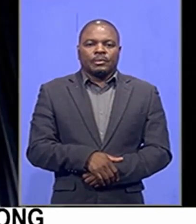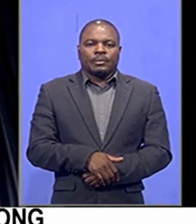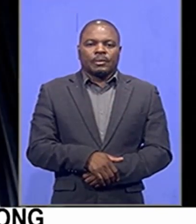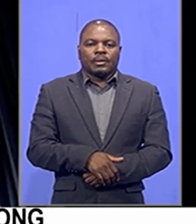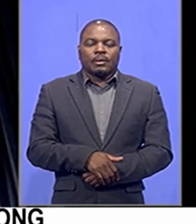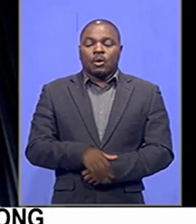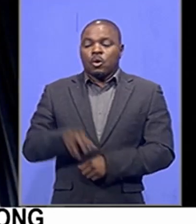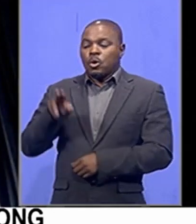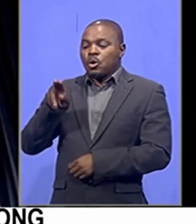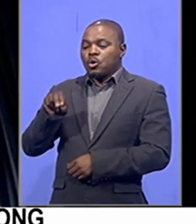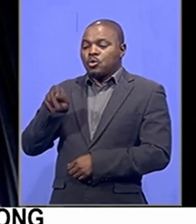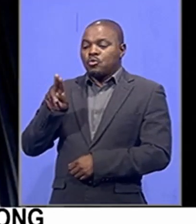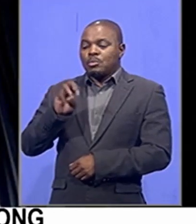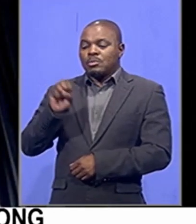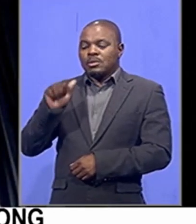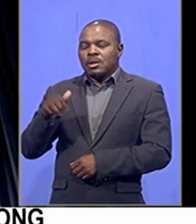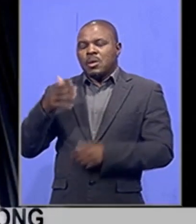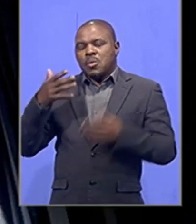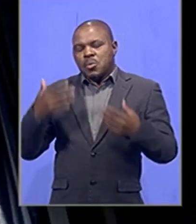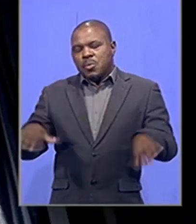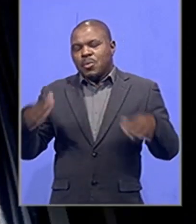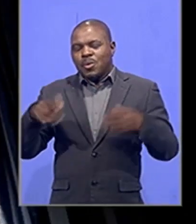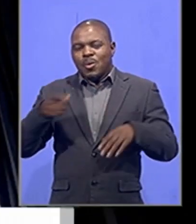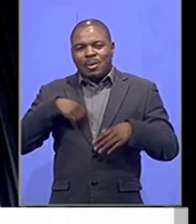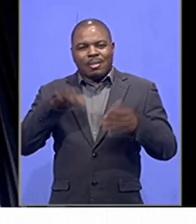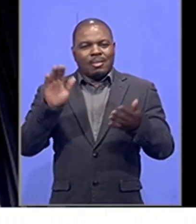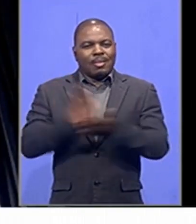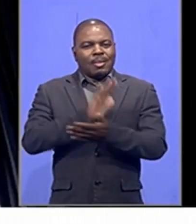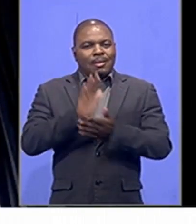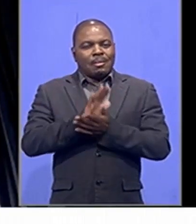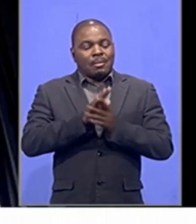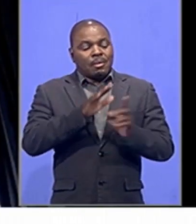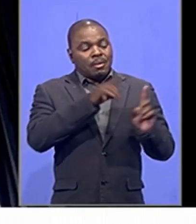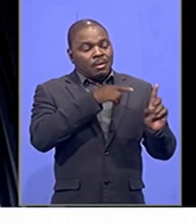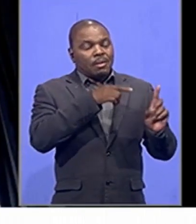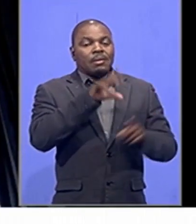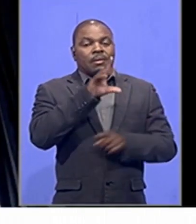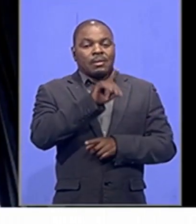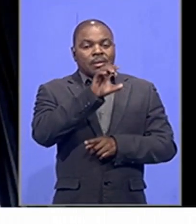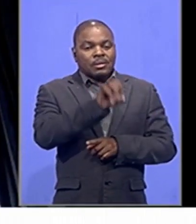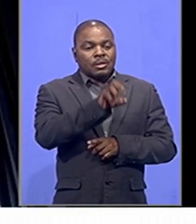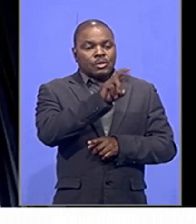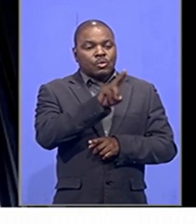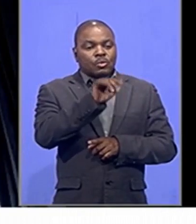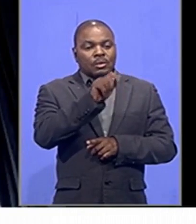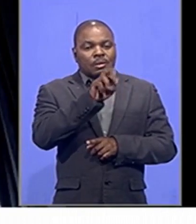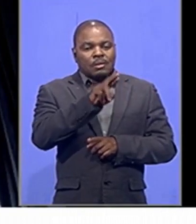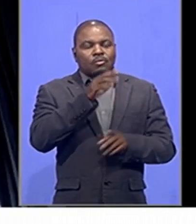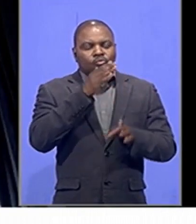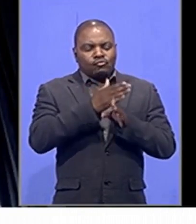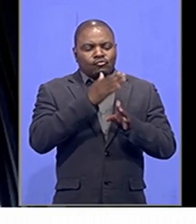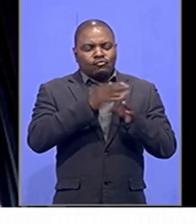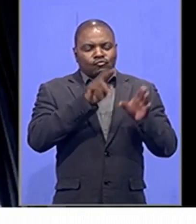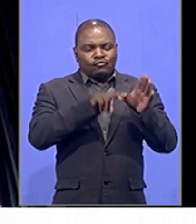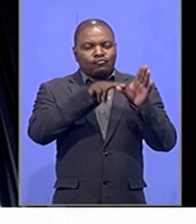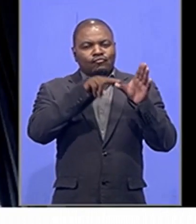As NUMSA, we're absolutely overjoyed at the news that Andre de Ruyter has finally taken the decision to